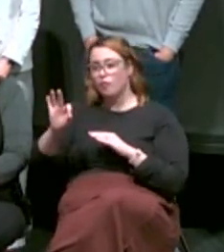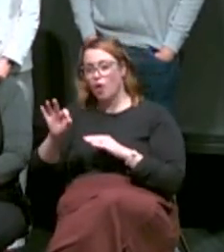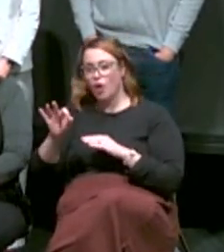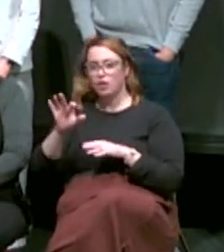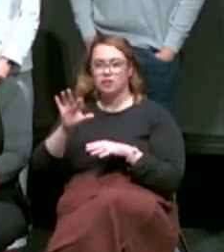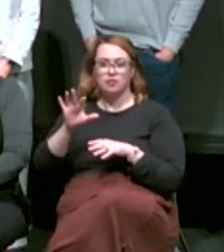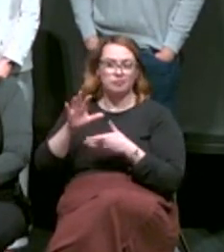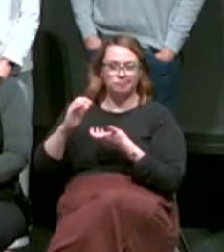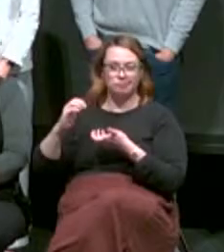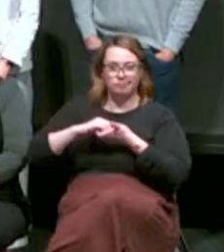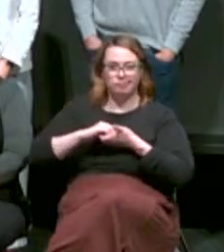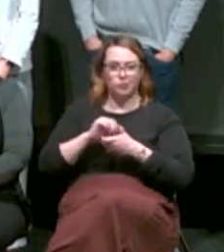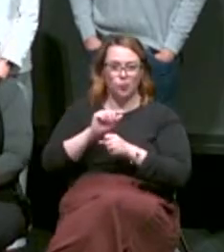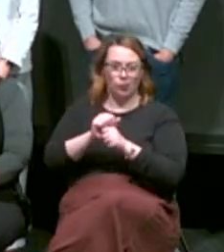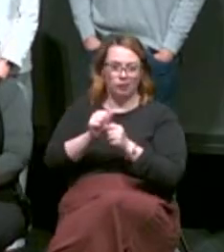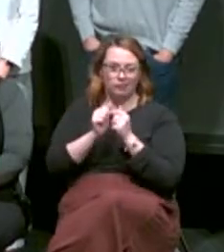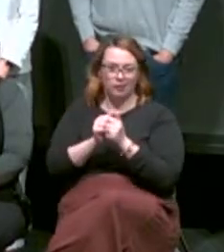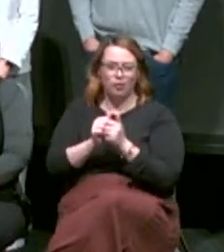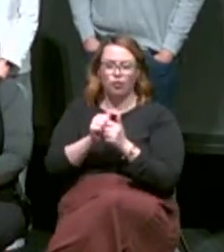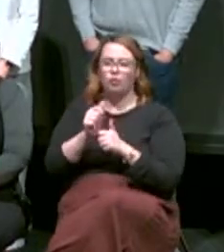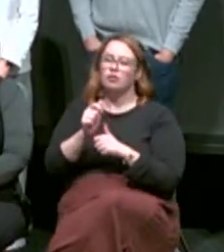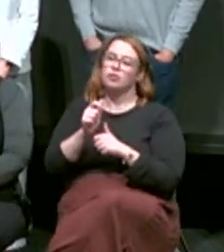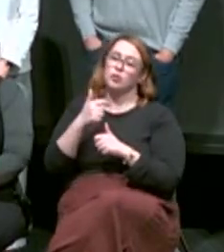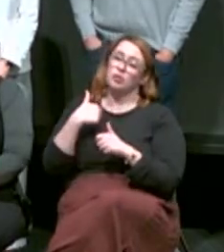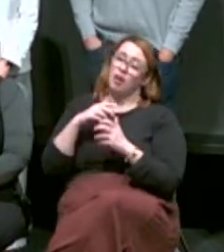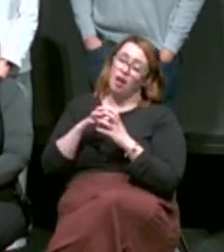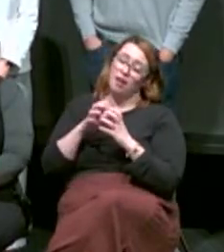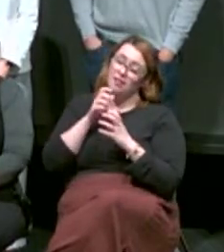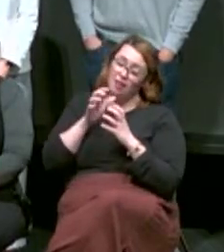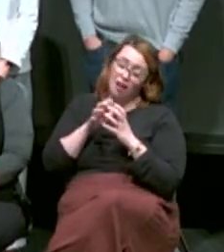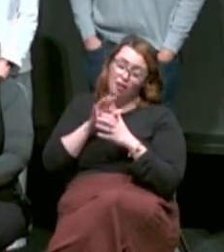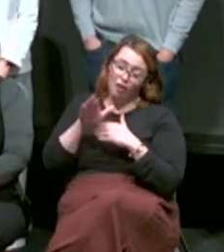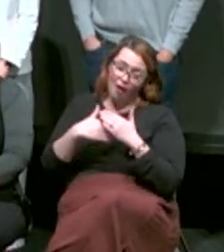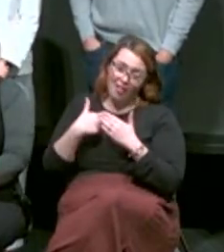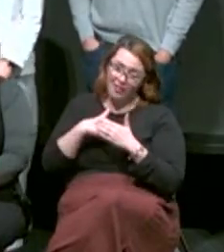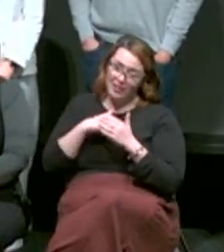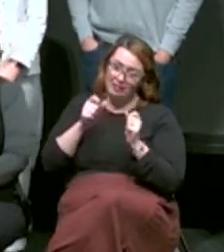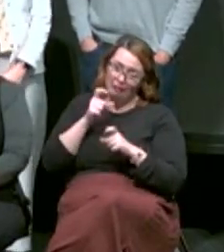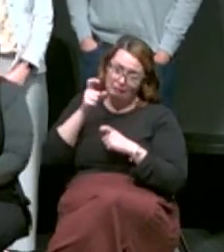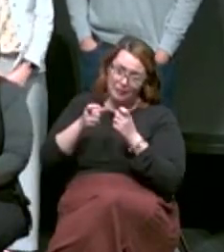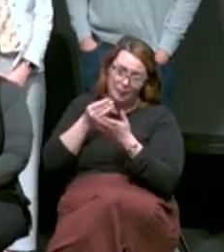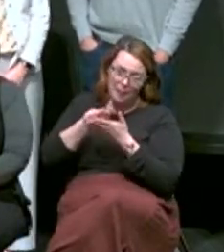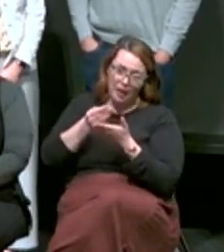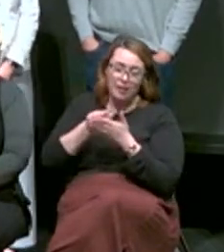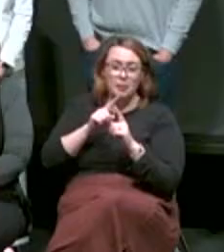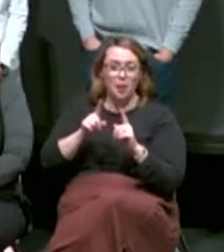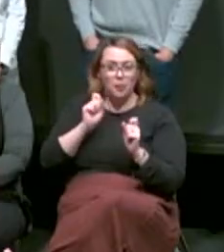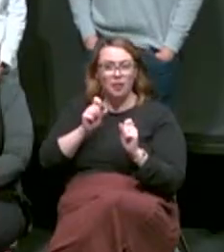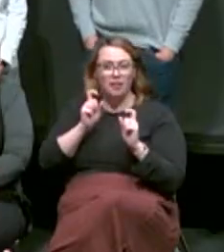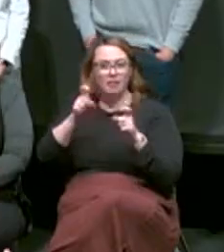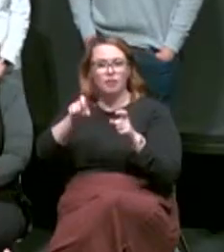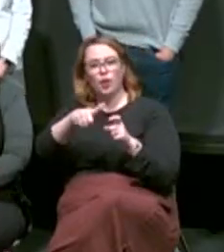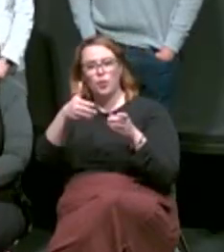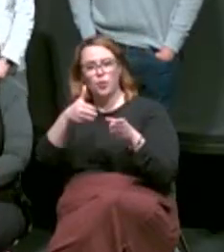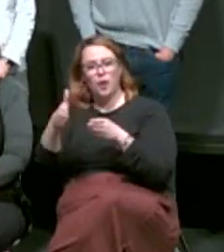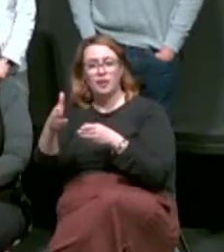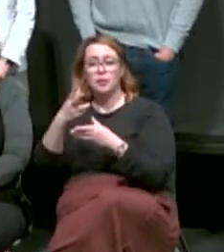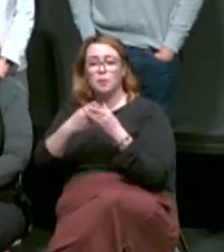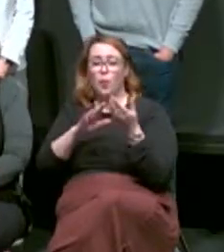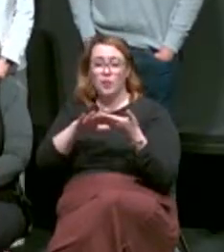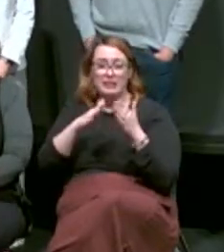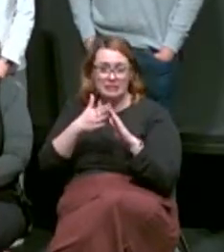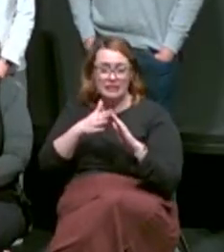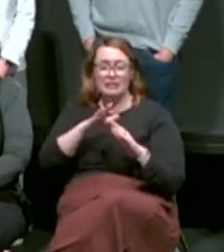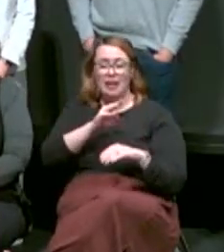working along with us, because not all of us can, give as much money as we certainly would like to, but we can give in other ways. And so both cities and